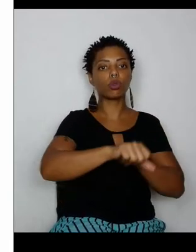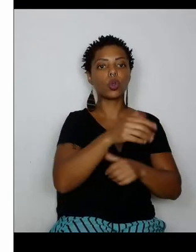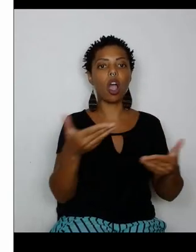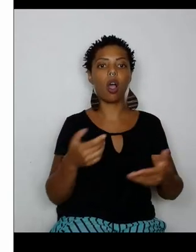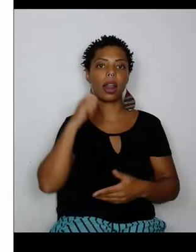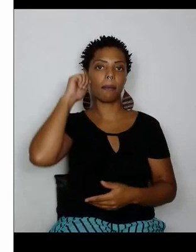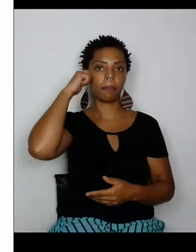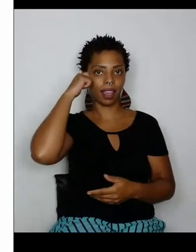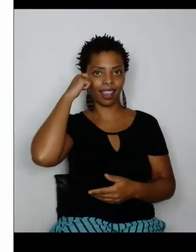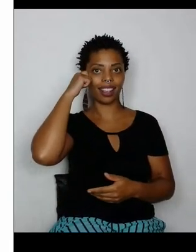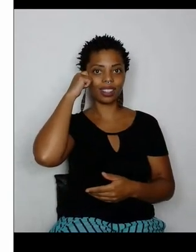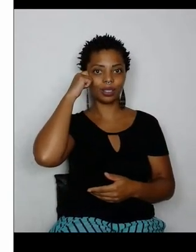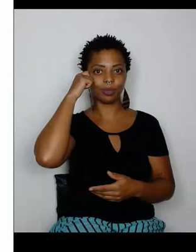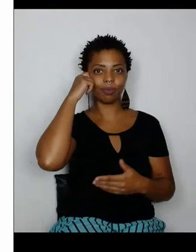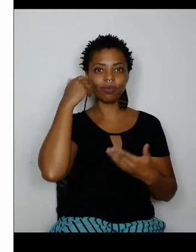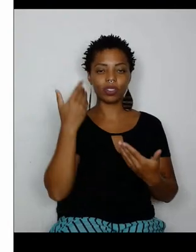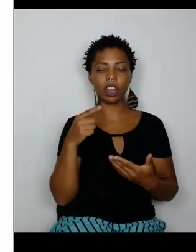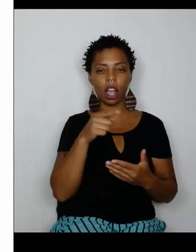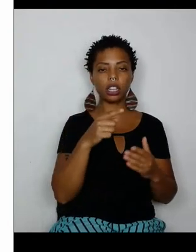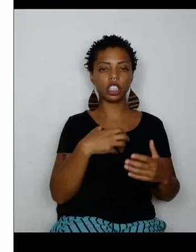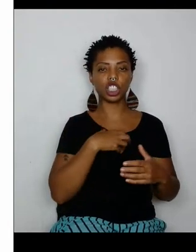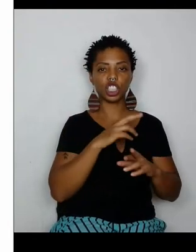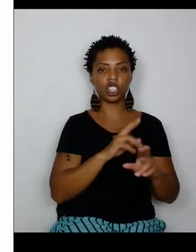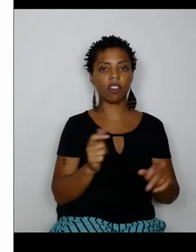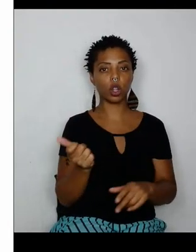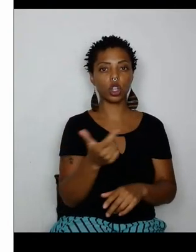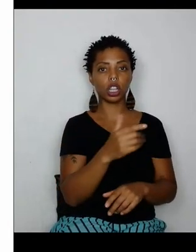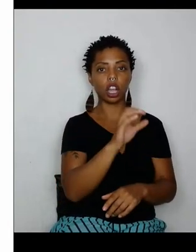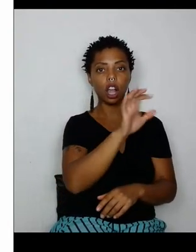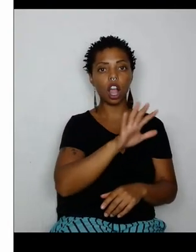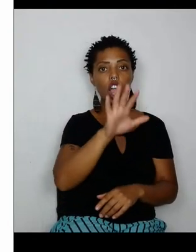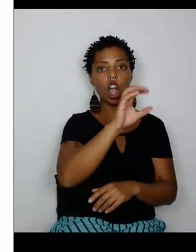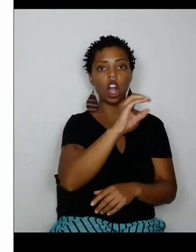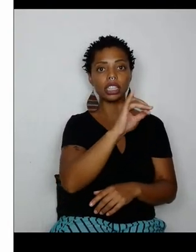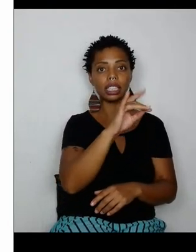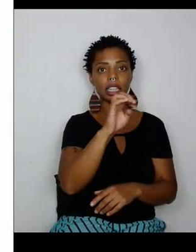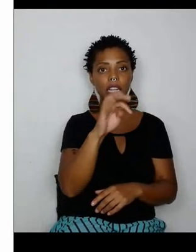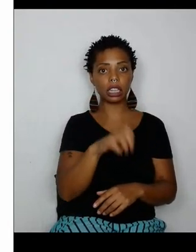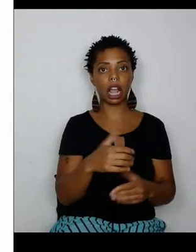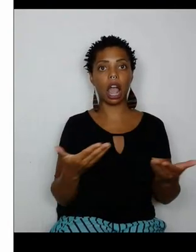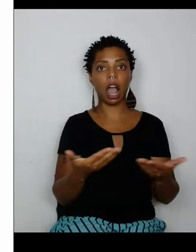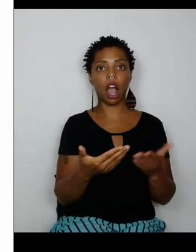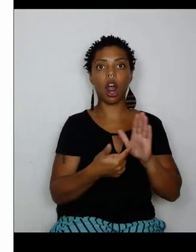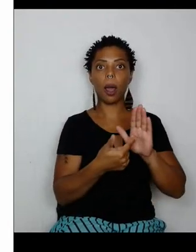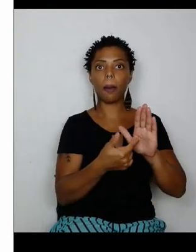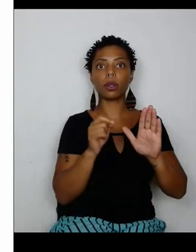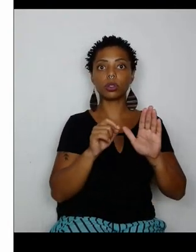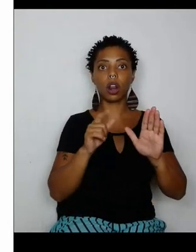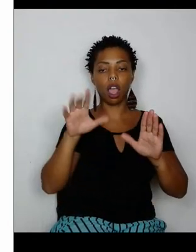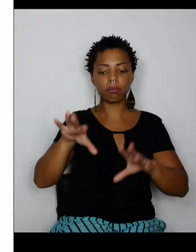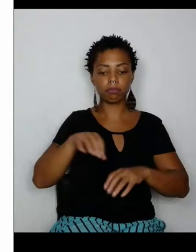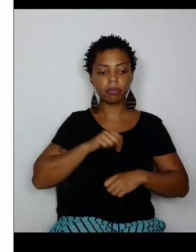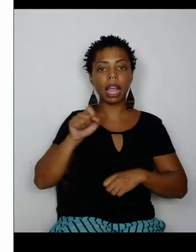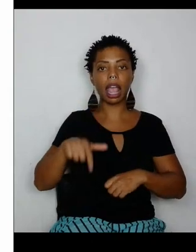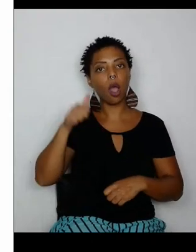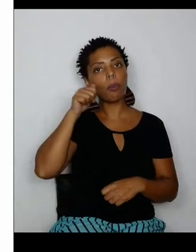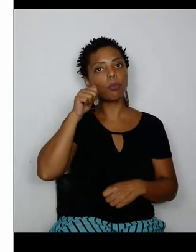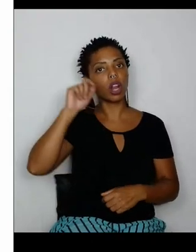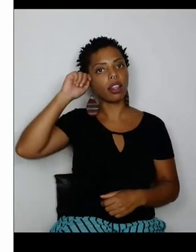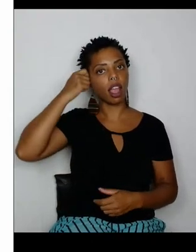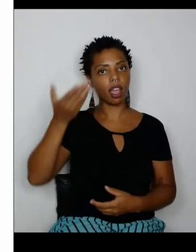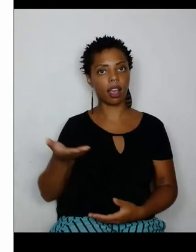symbolism lugan presented himself as pure spirit that is incarnated by a black woman among the